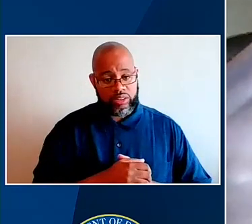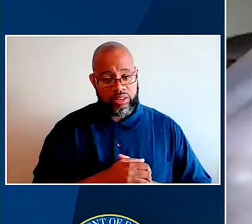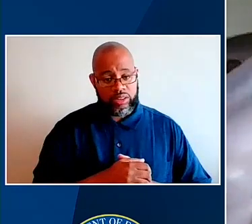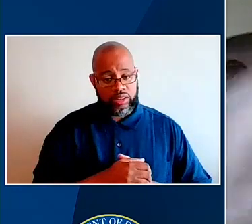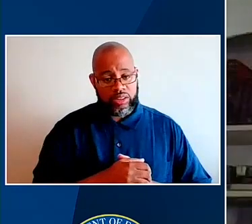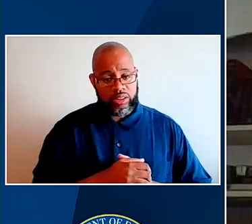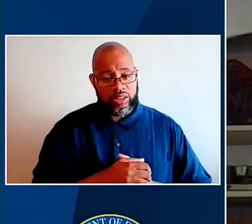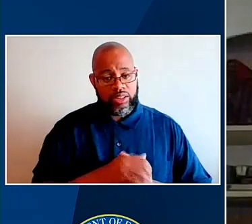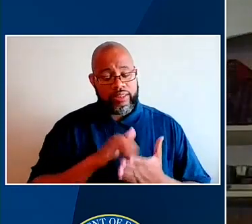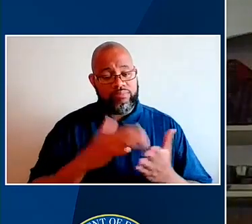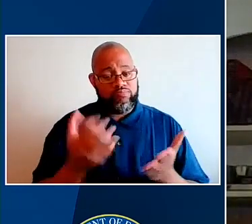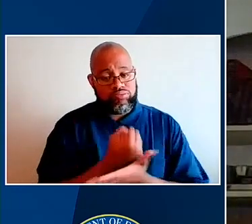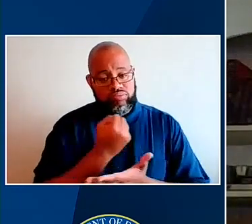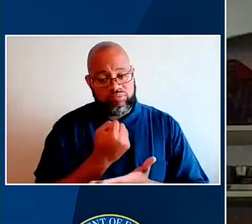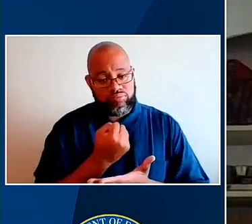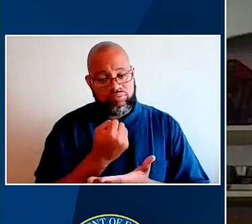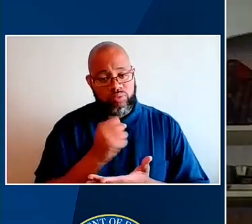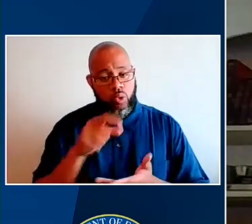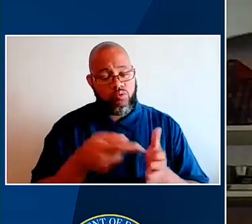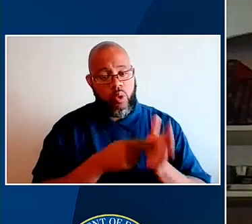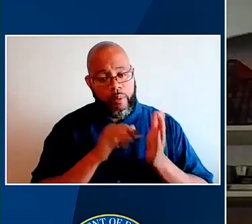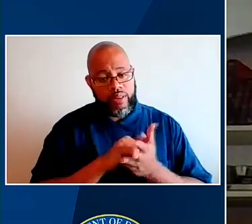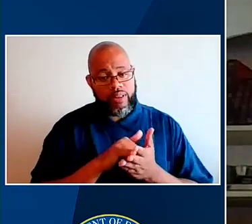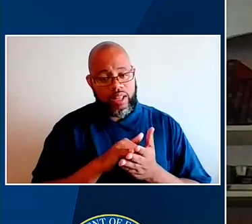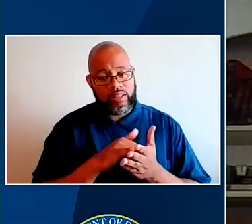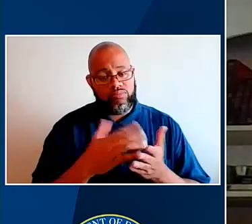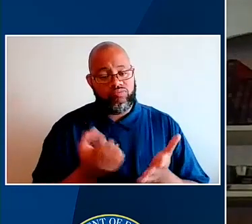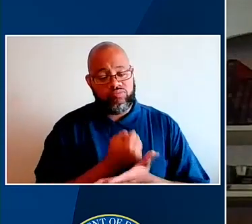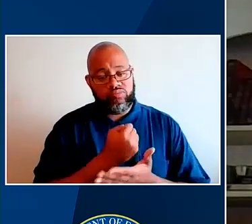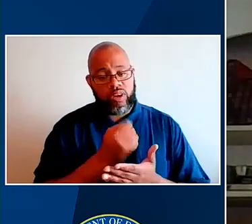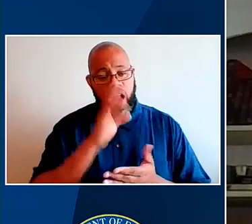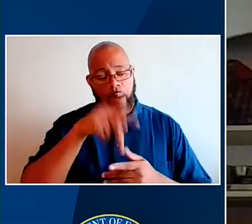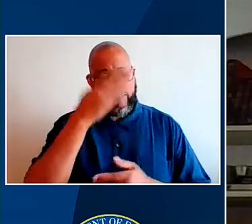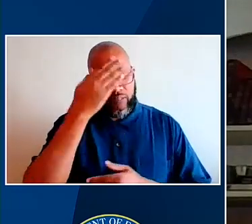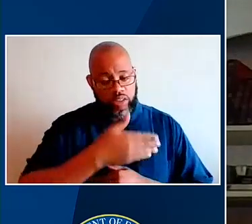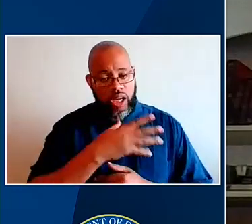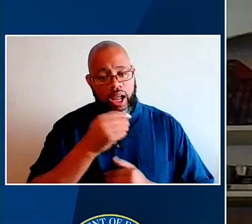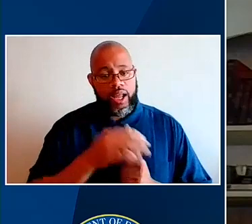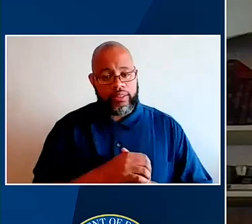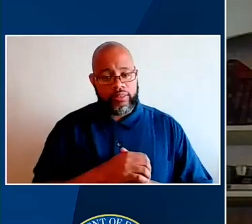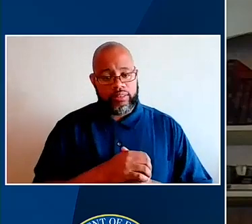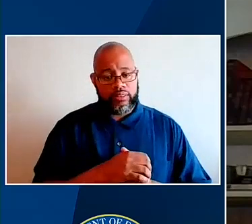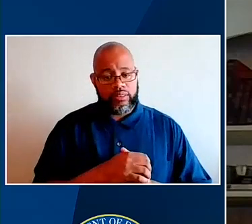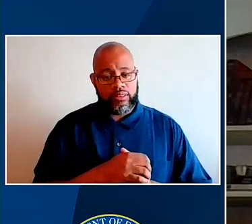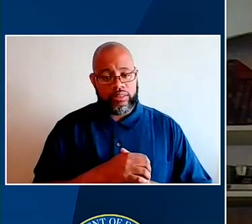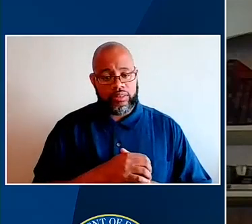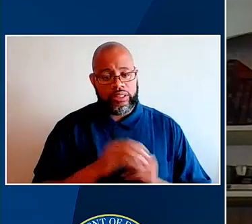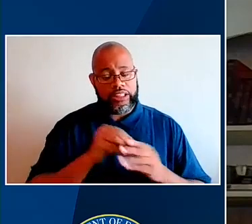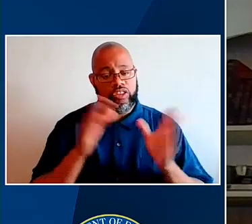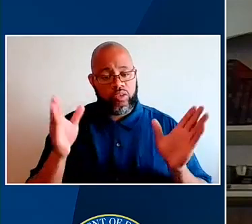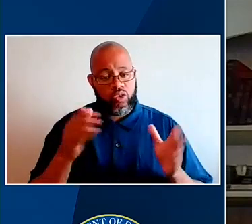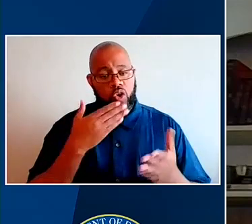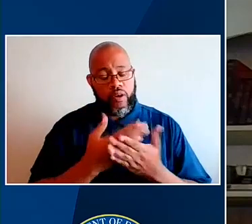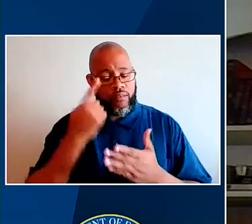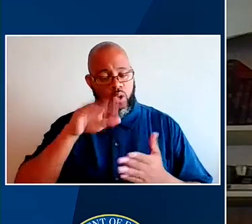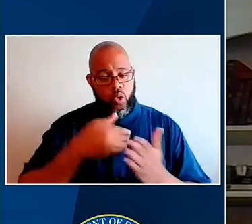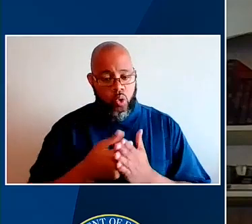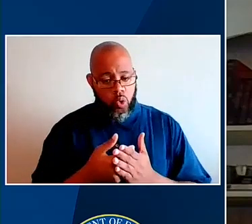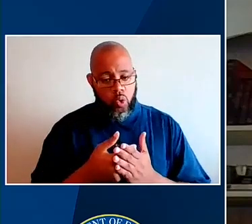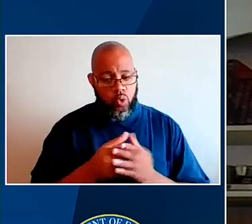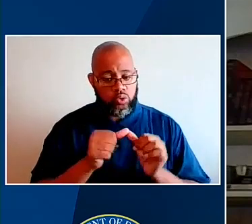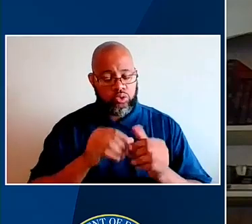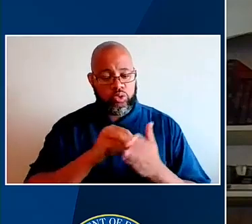Our general authorizations are obtained. The only requirement is that they be obtained up front, and they in general are good for the entirety of a